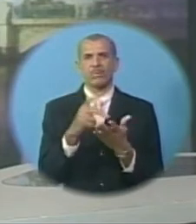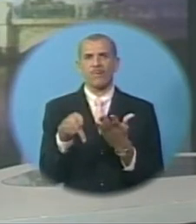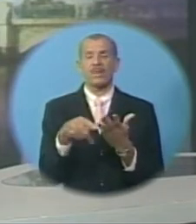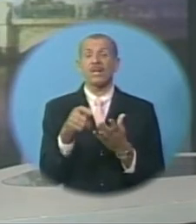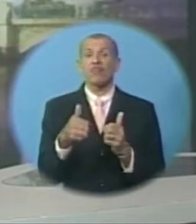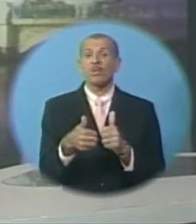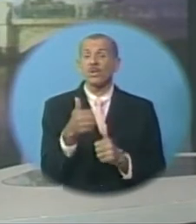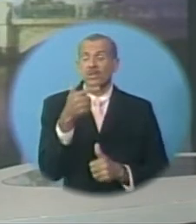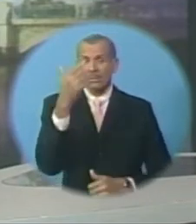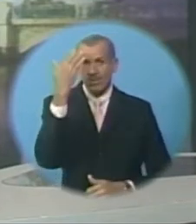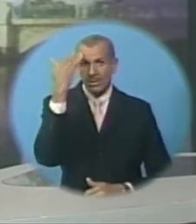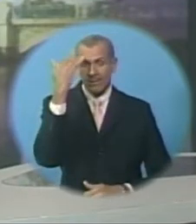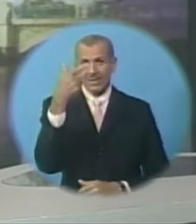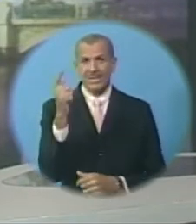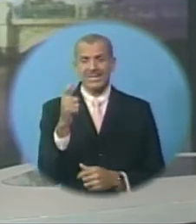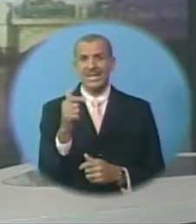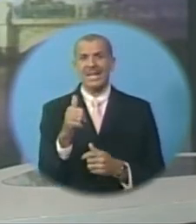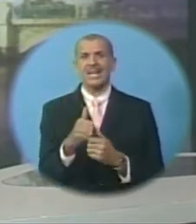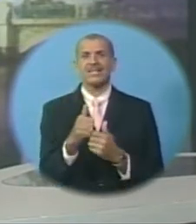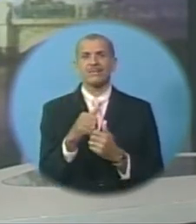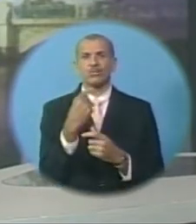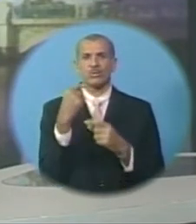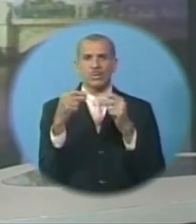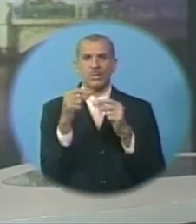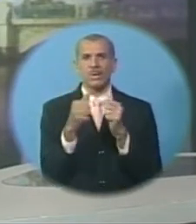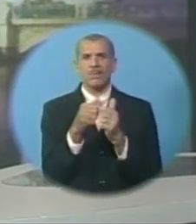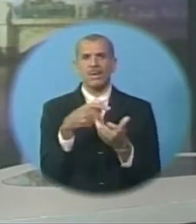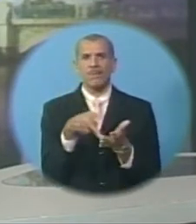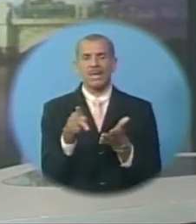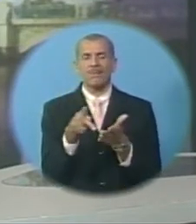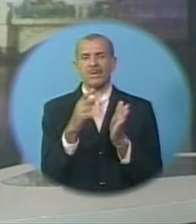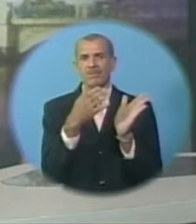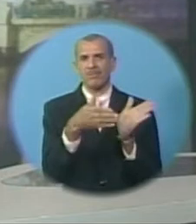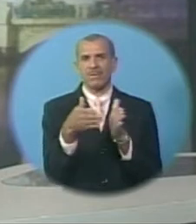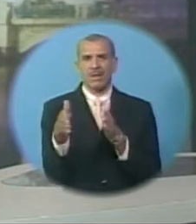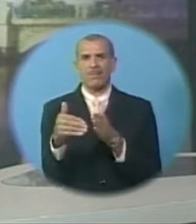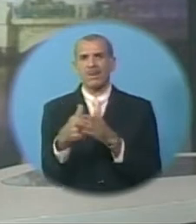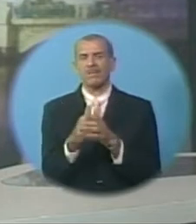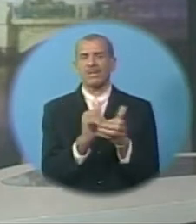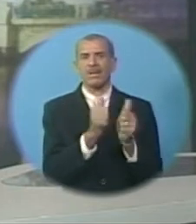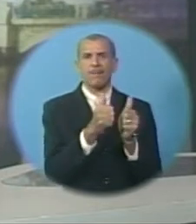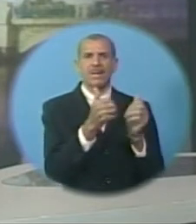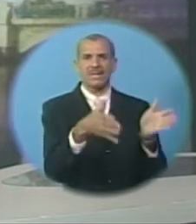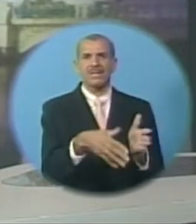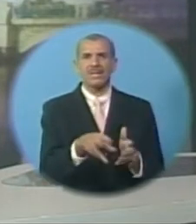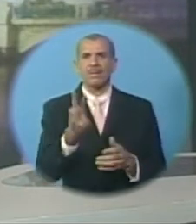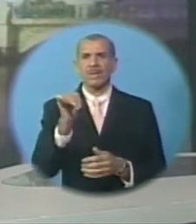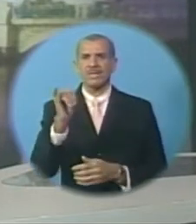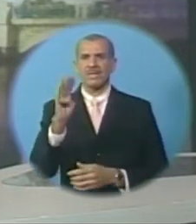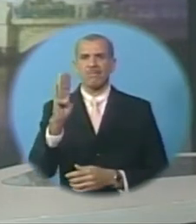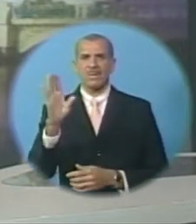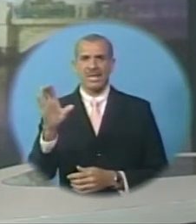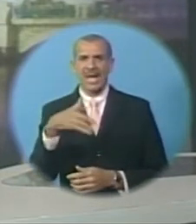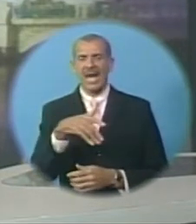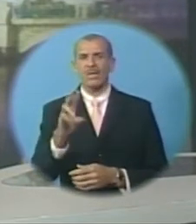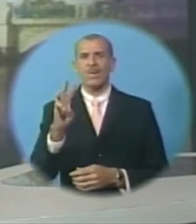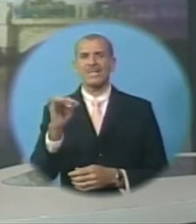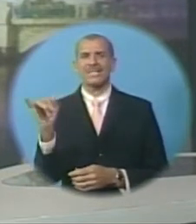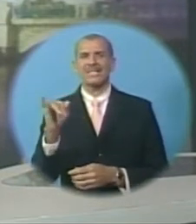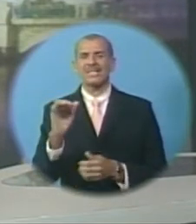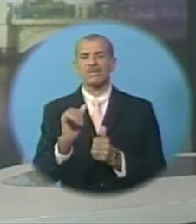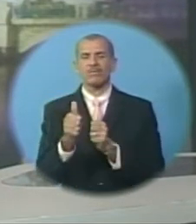of those being a dispute related to a payment structure between the players, the WICB, and the West Indies